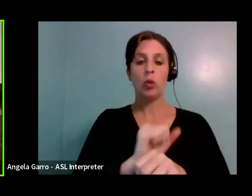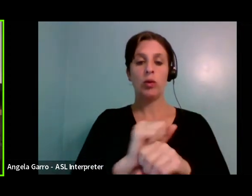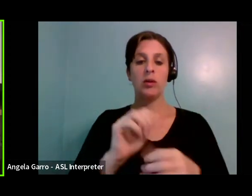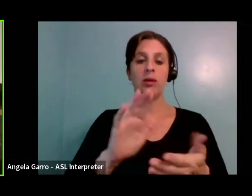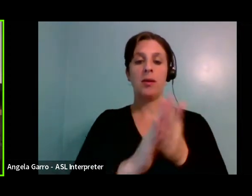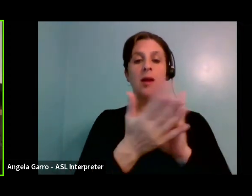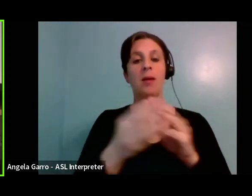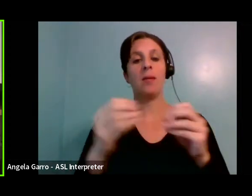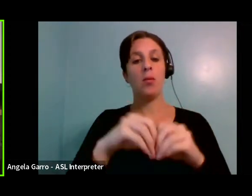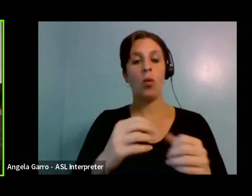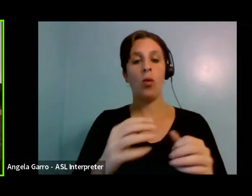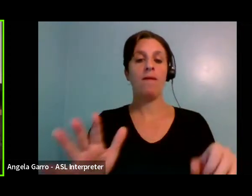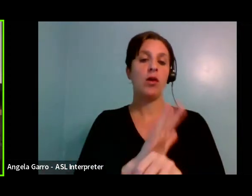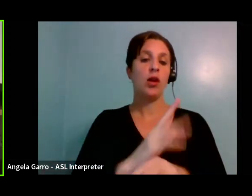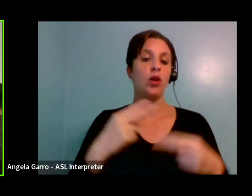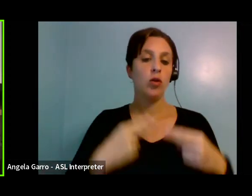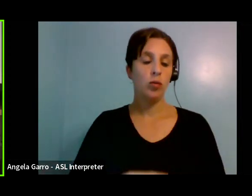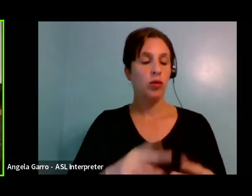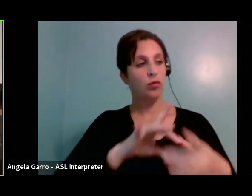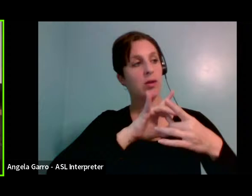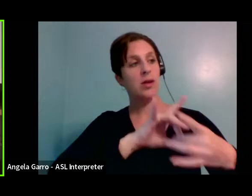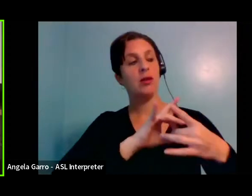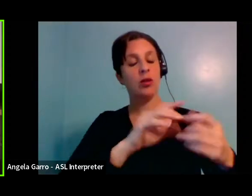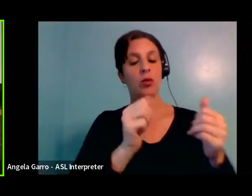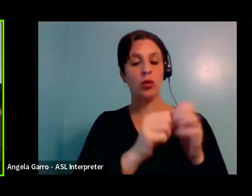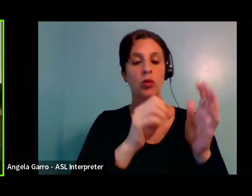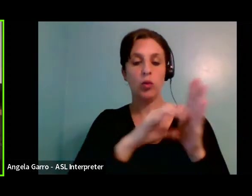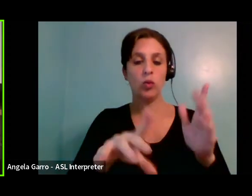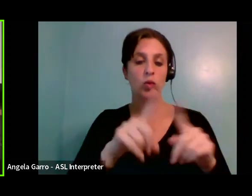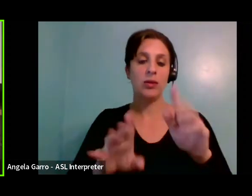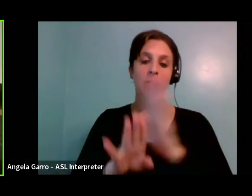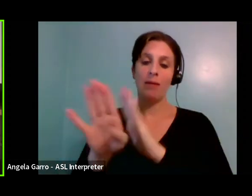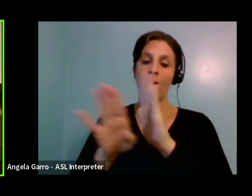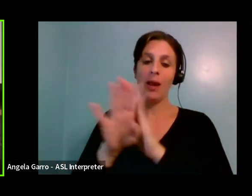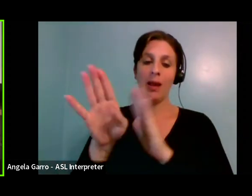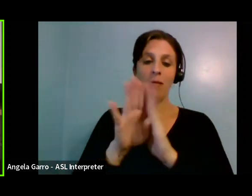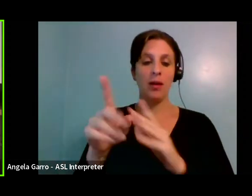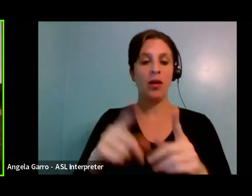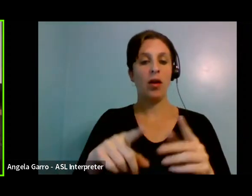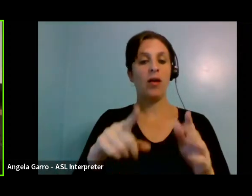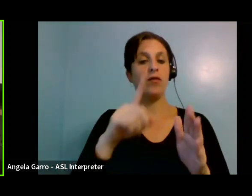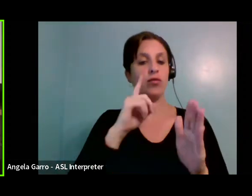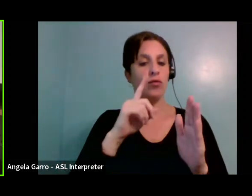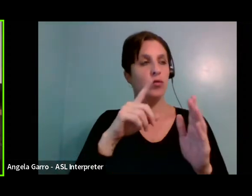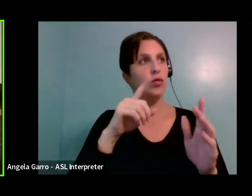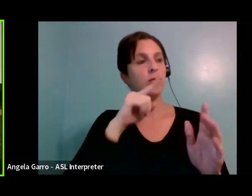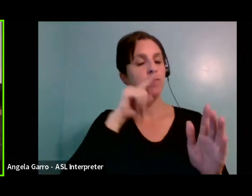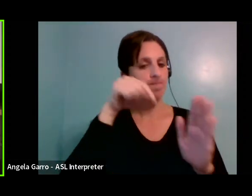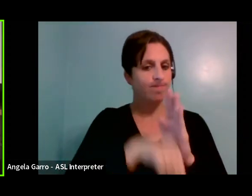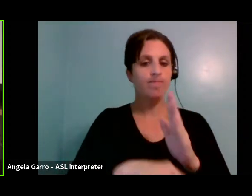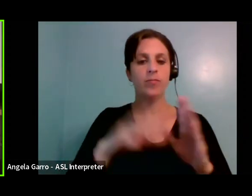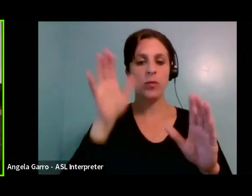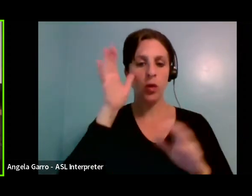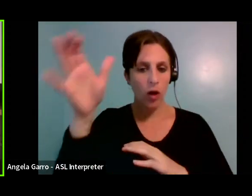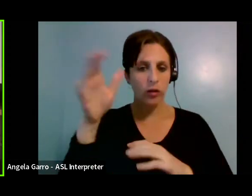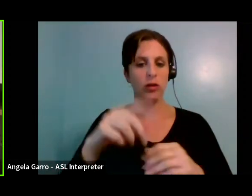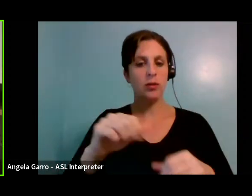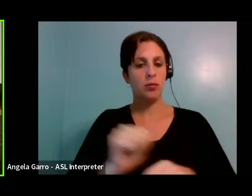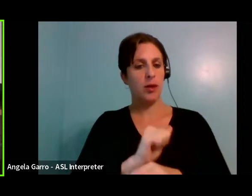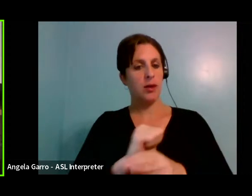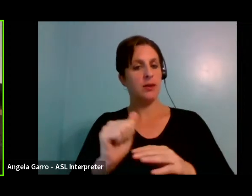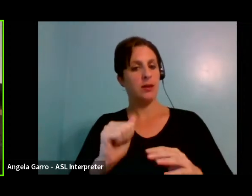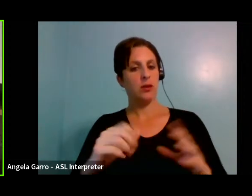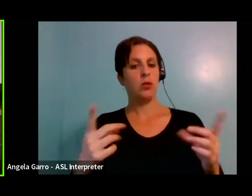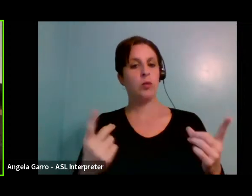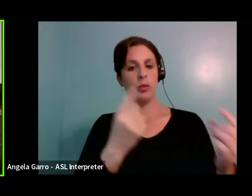human in relationship with their students, to the development of critical consciousness and practice that leads to a liberatory